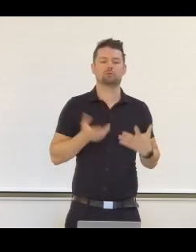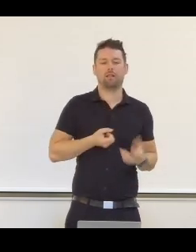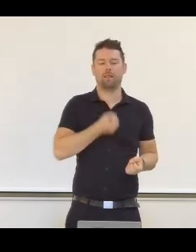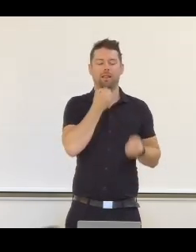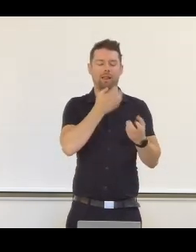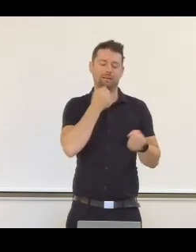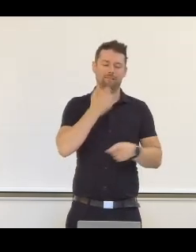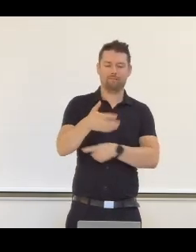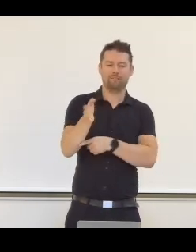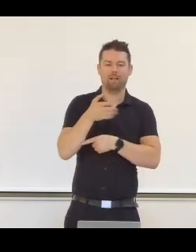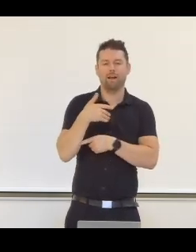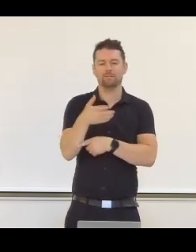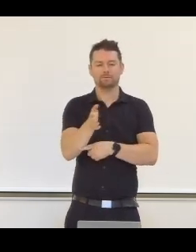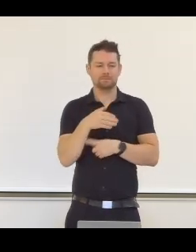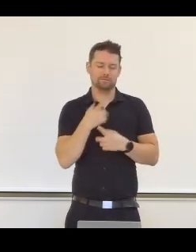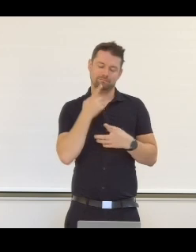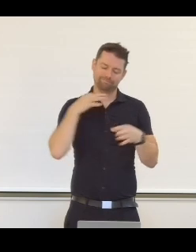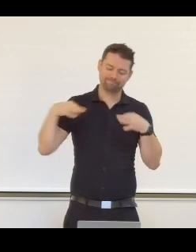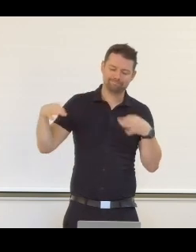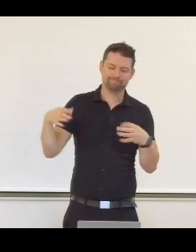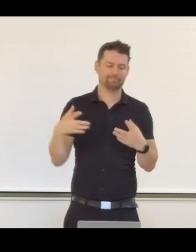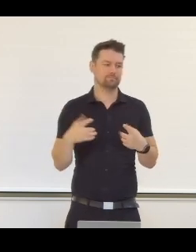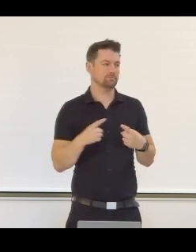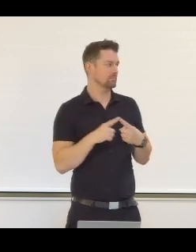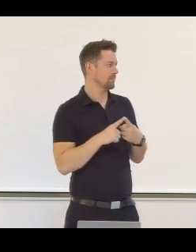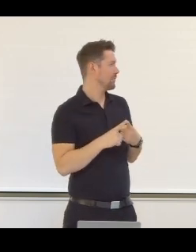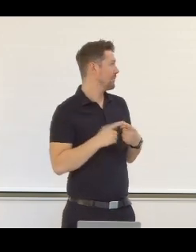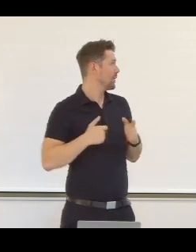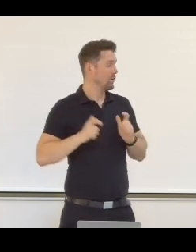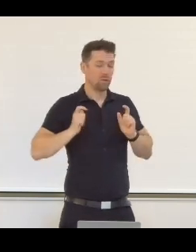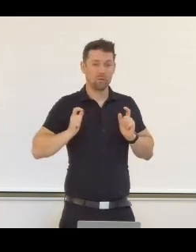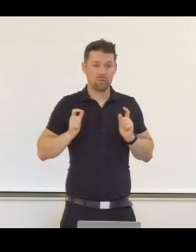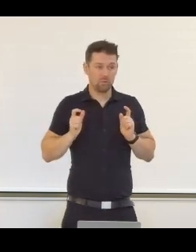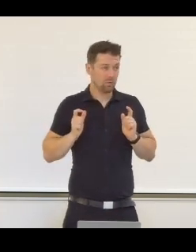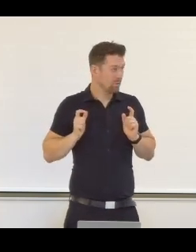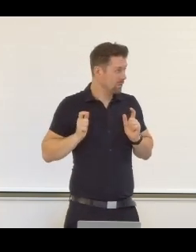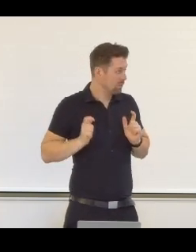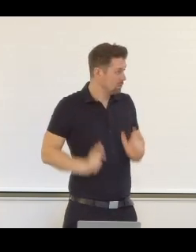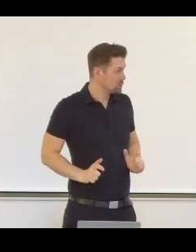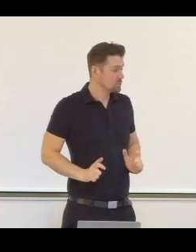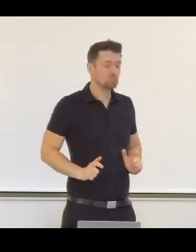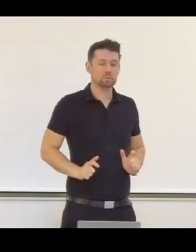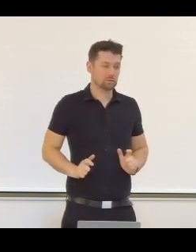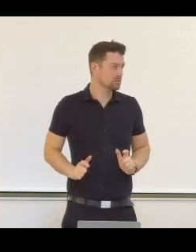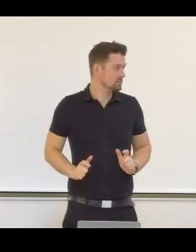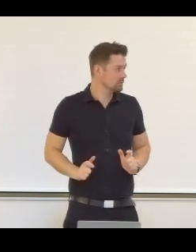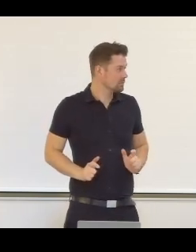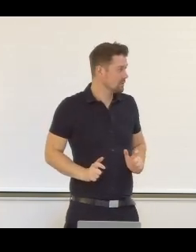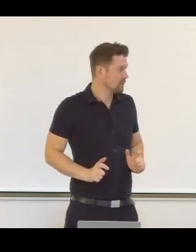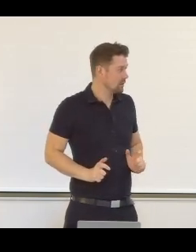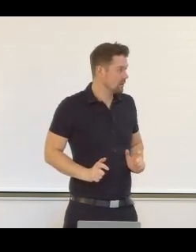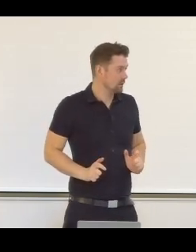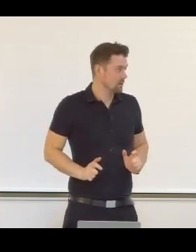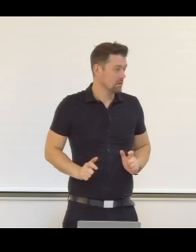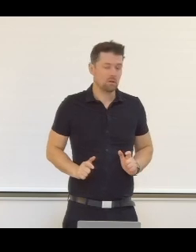planting their flags, doing some movements. The spacesuit were Orlan E spacesuit, so it's like the Orlan